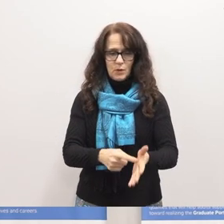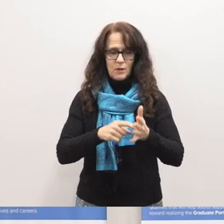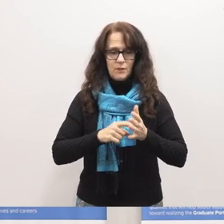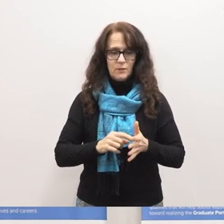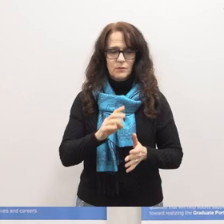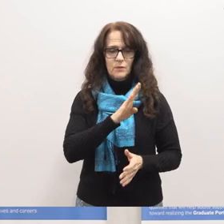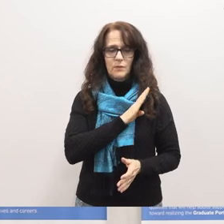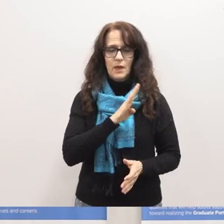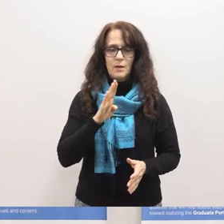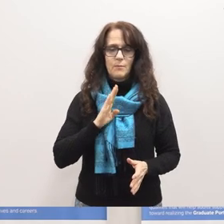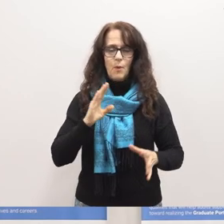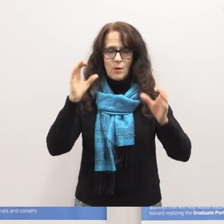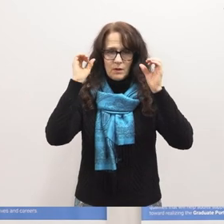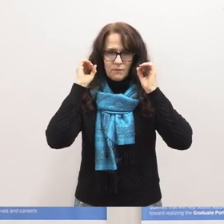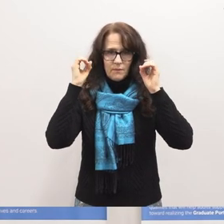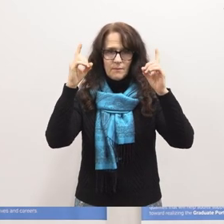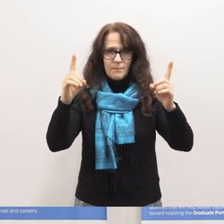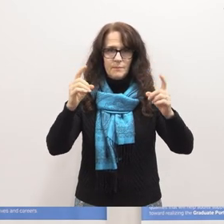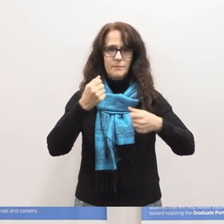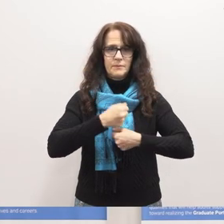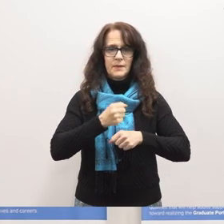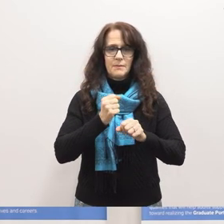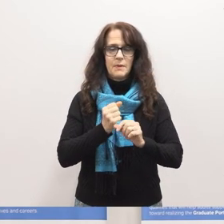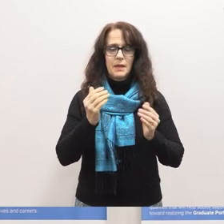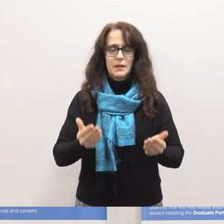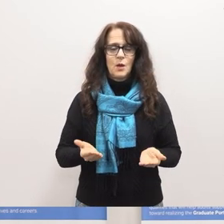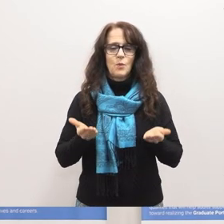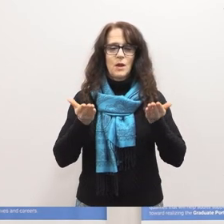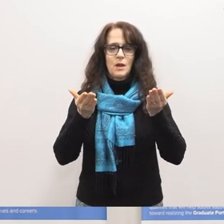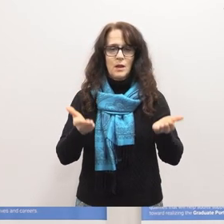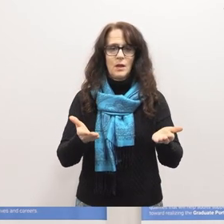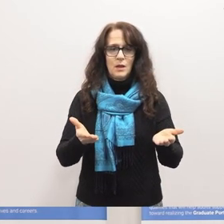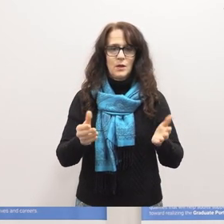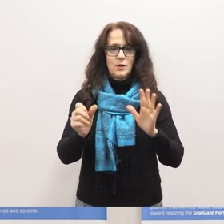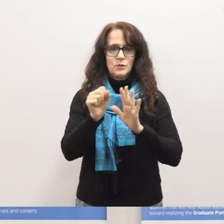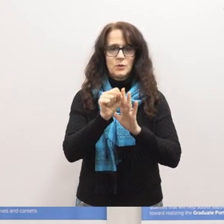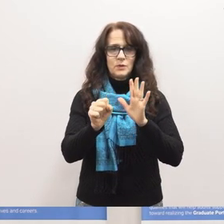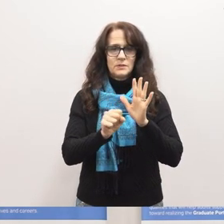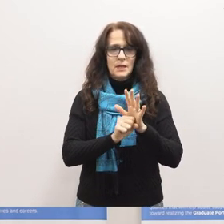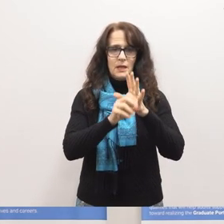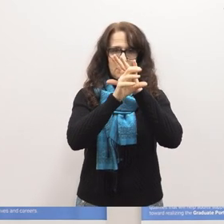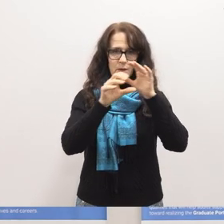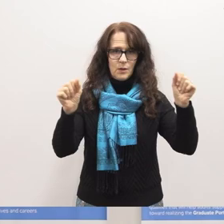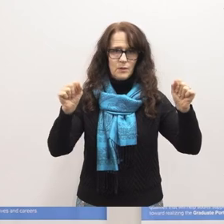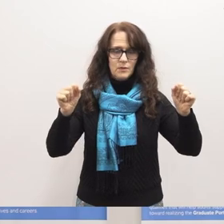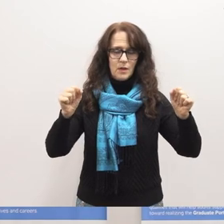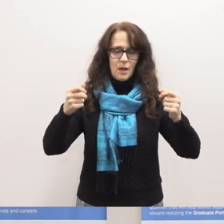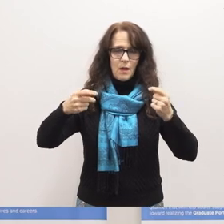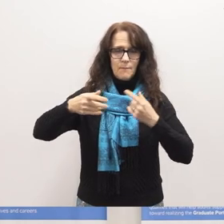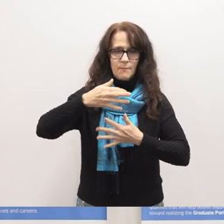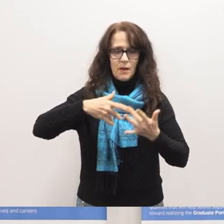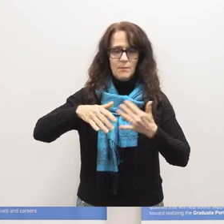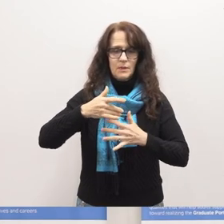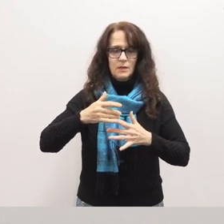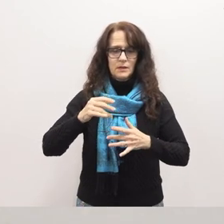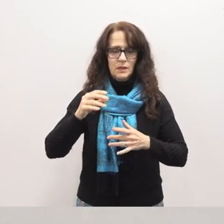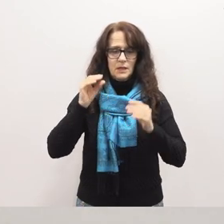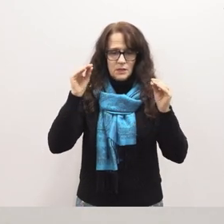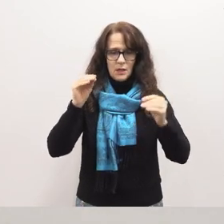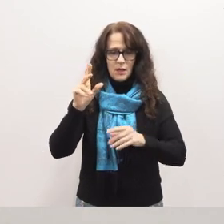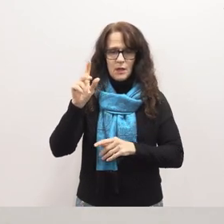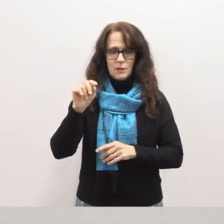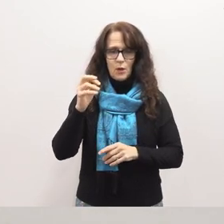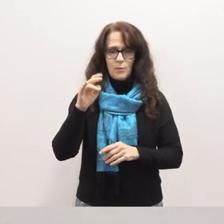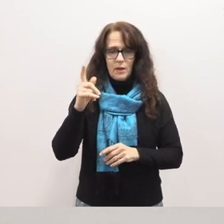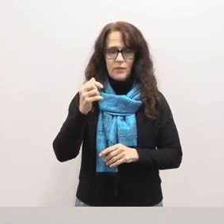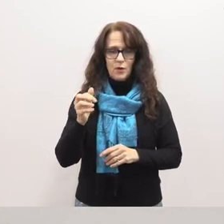of Education make a recommendation to the state superintendent of public instruction, Tony Thurman, who will